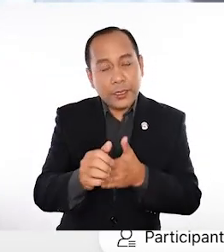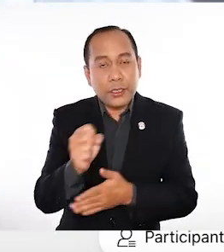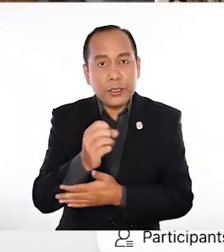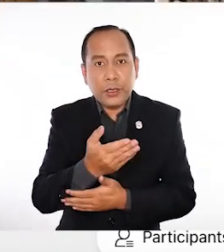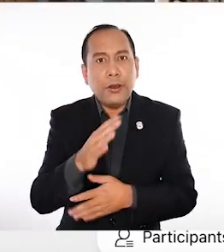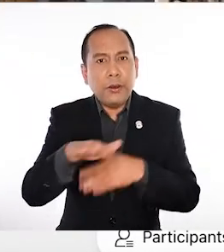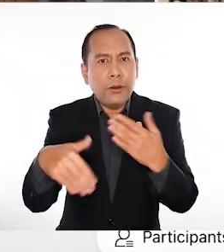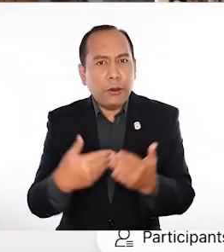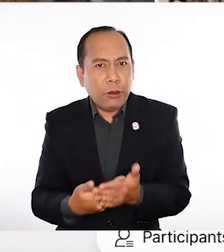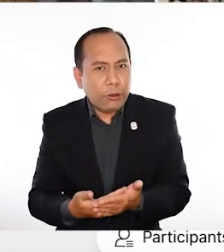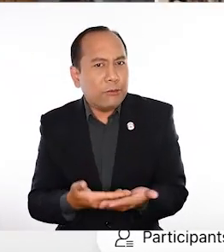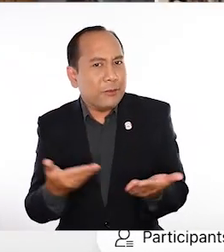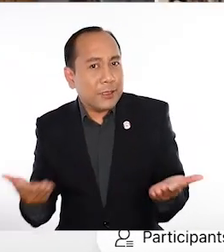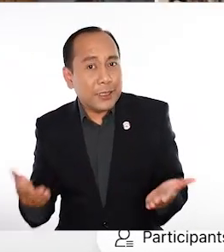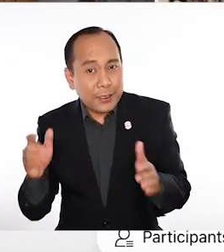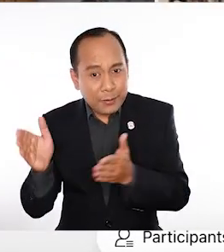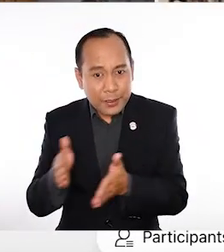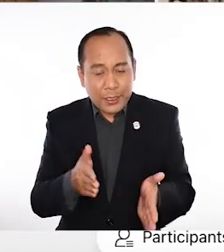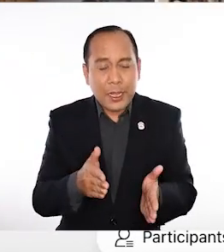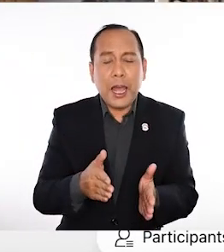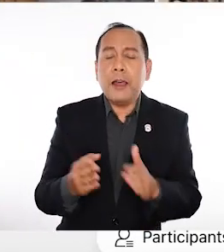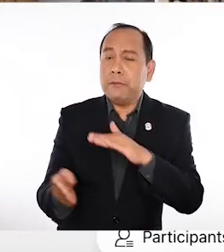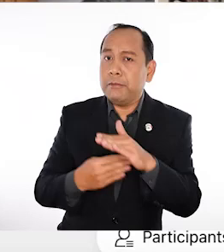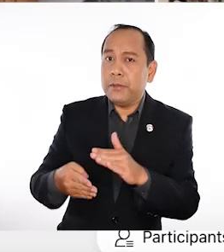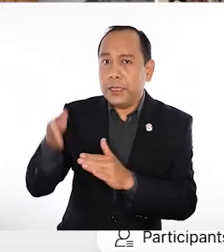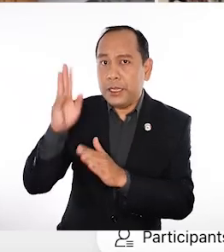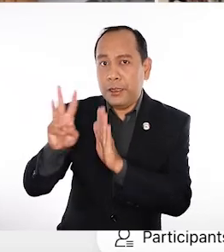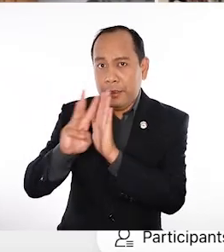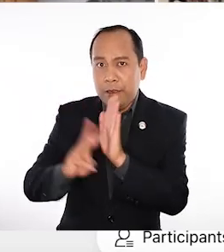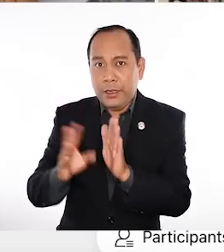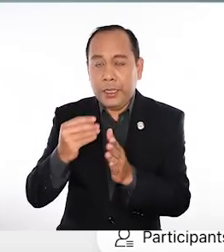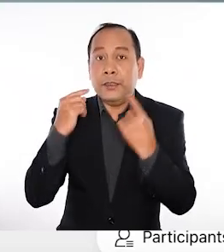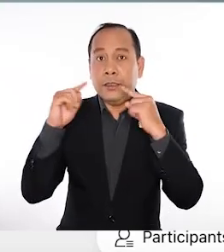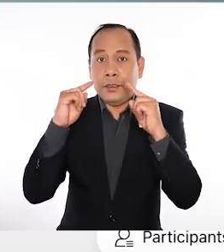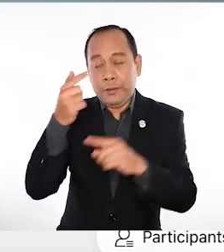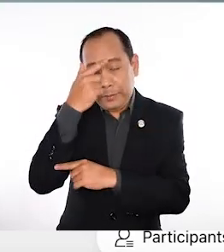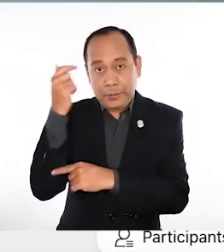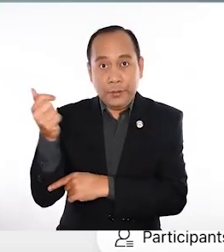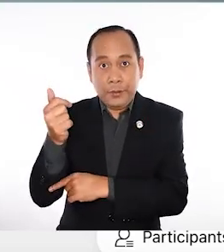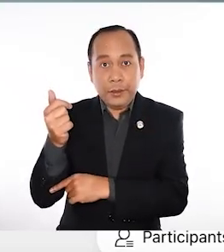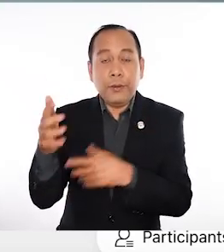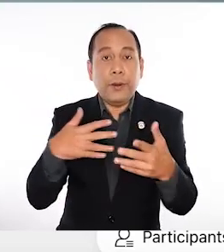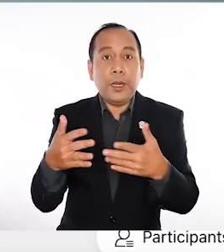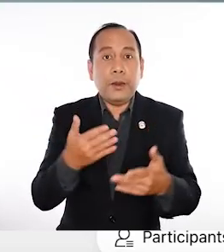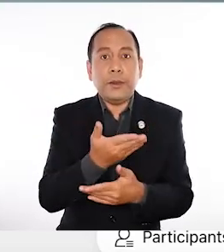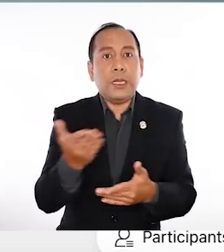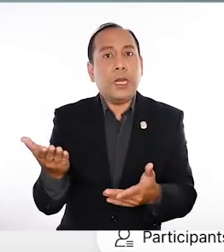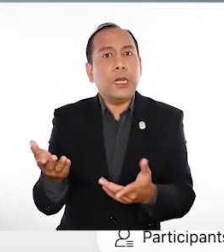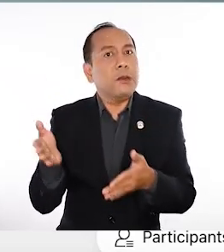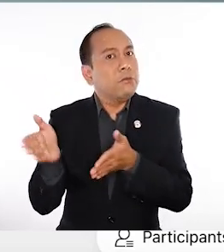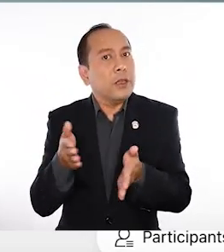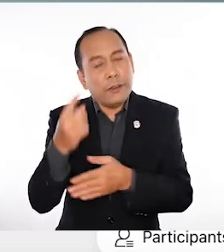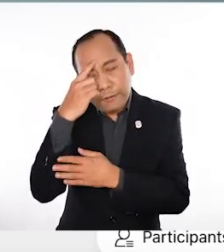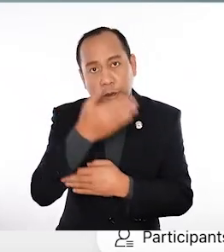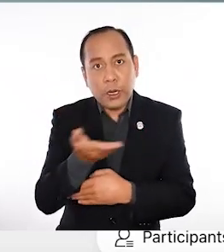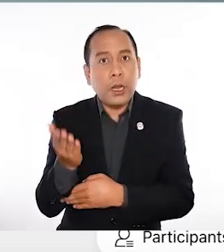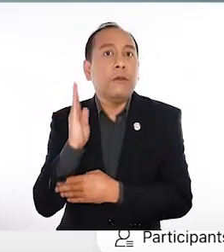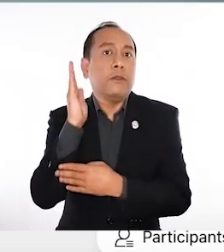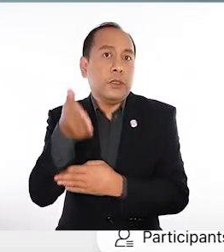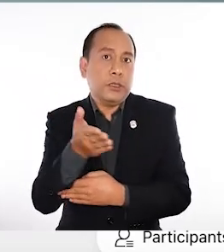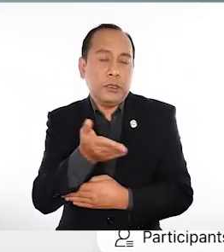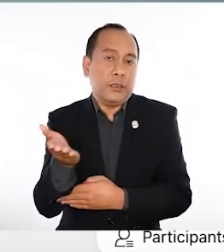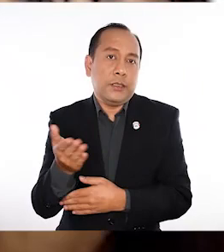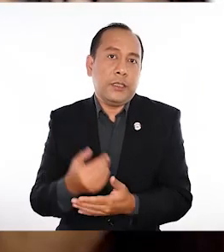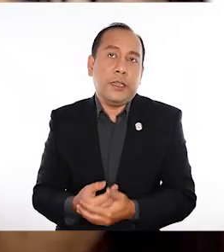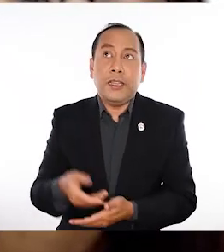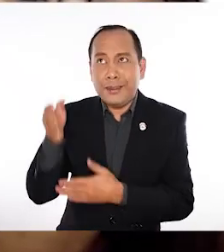that everything that we have planned will always be in accordance with His will and it will be successful, because no matter what we may have planned for our future,